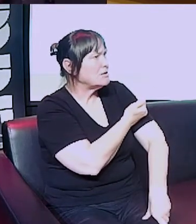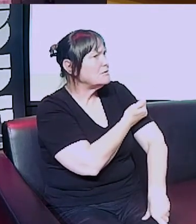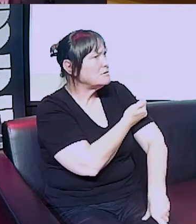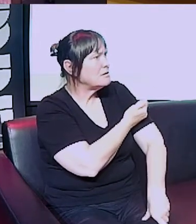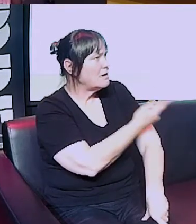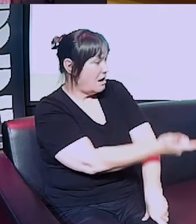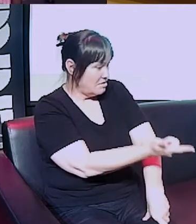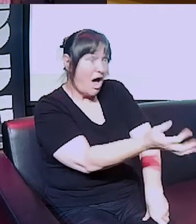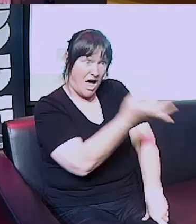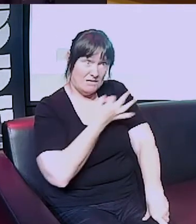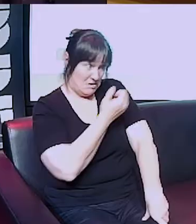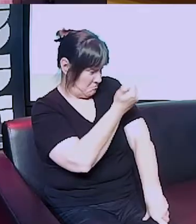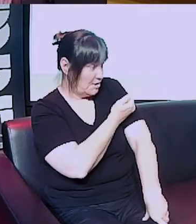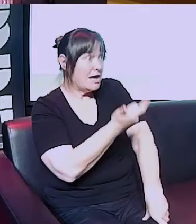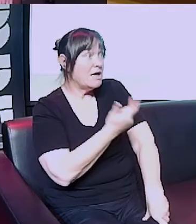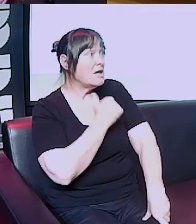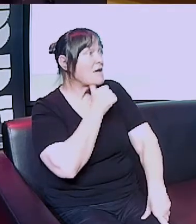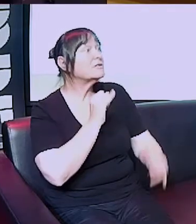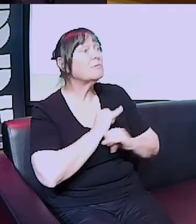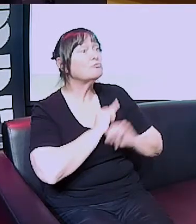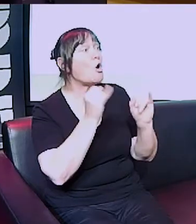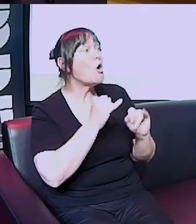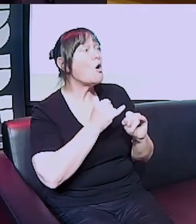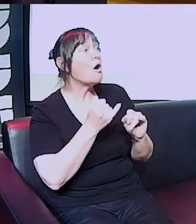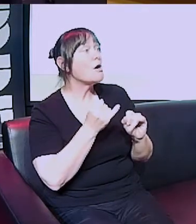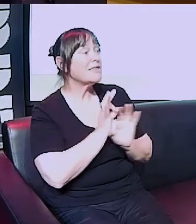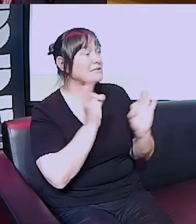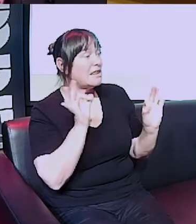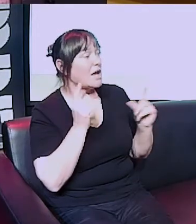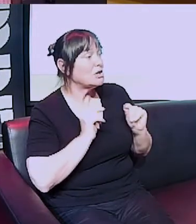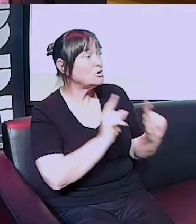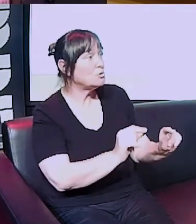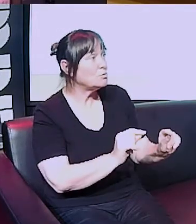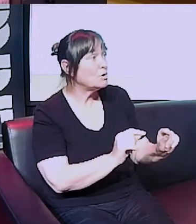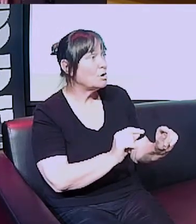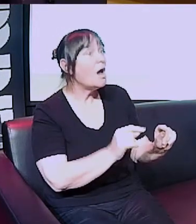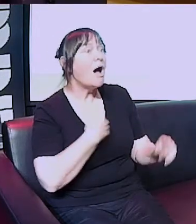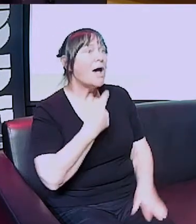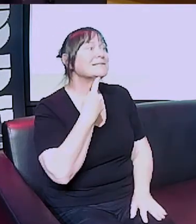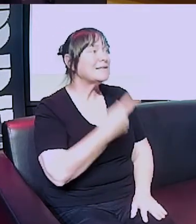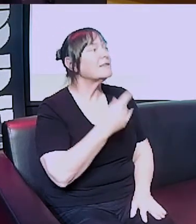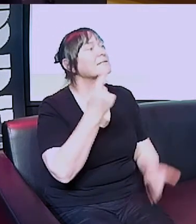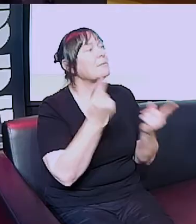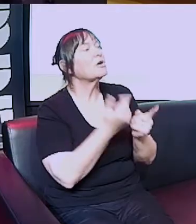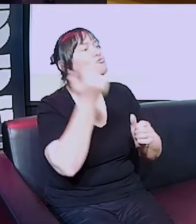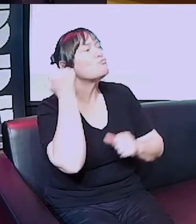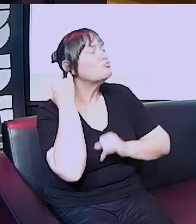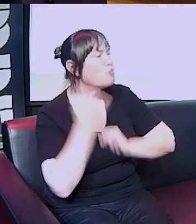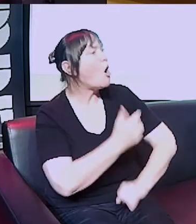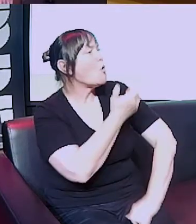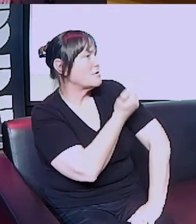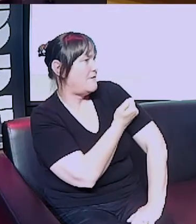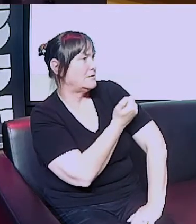no comeback if things go wrong. I say there's something wrong, and my party is asking those kinds